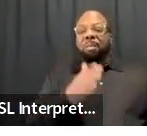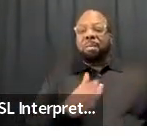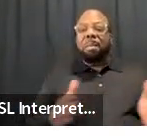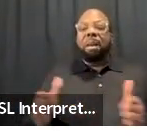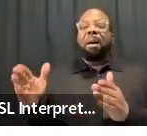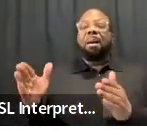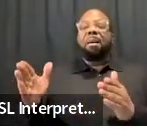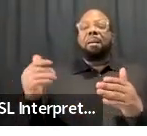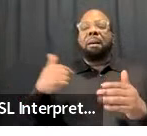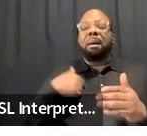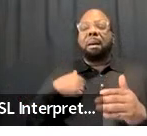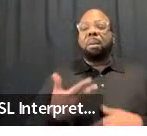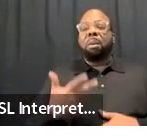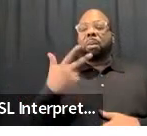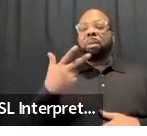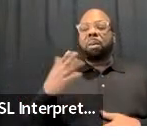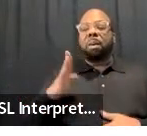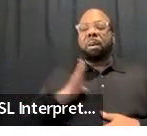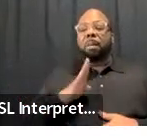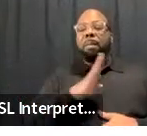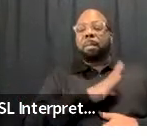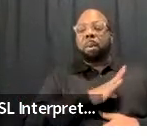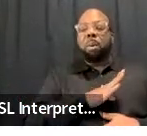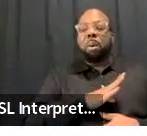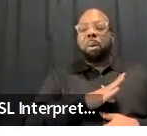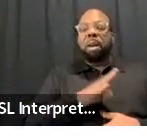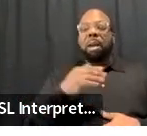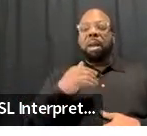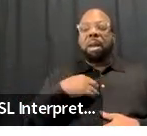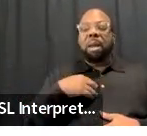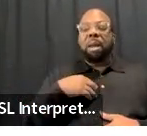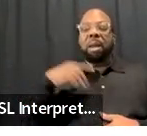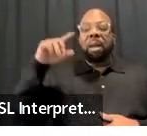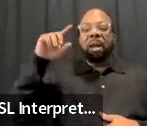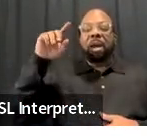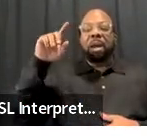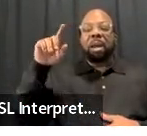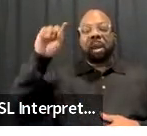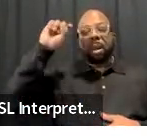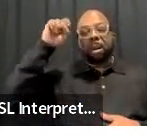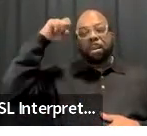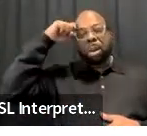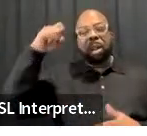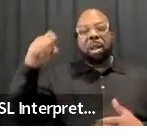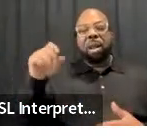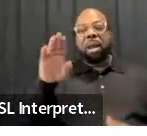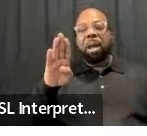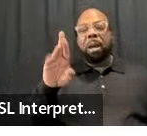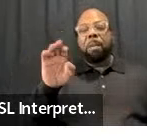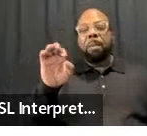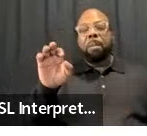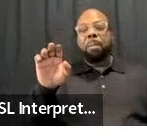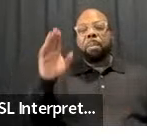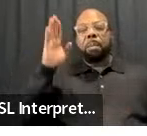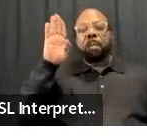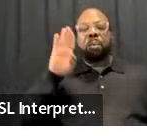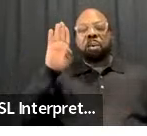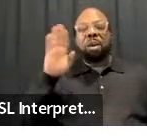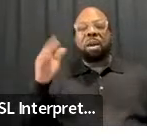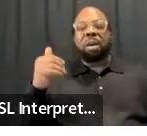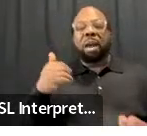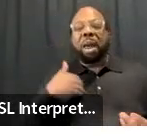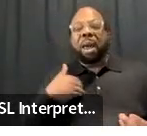community board one in Brooklyn, and we're we considered a special